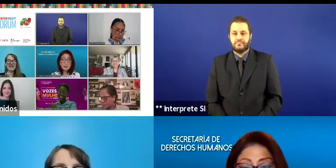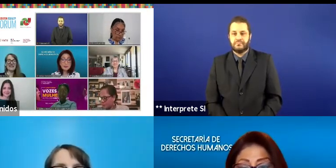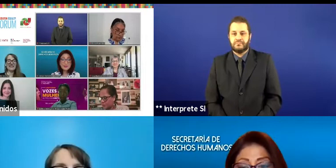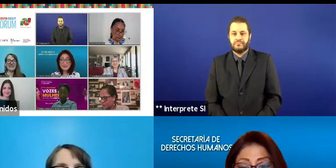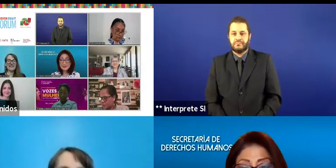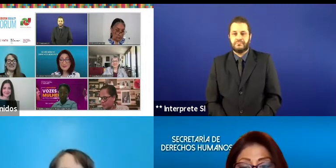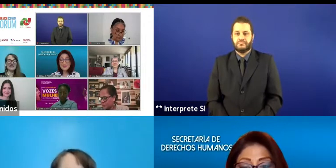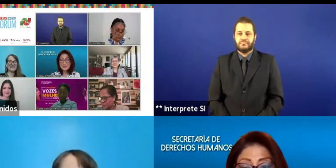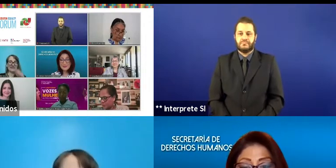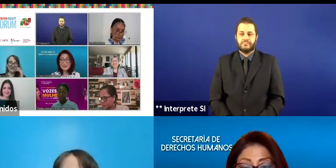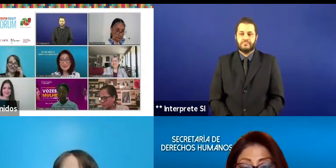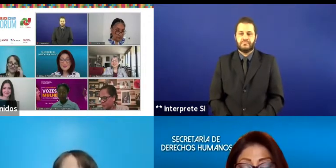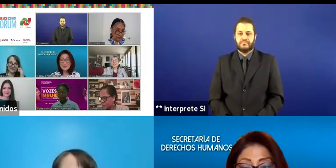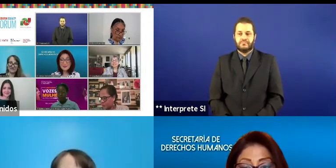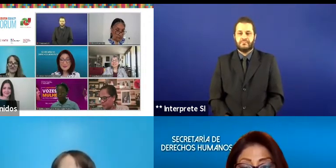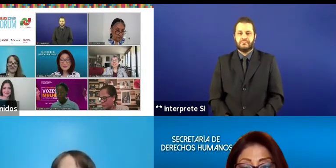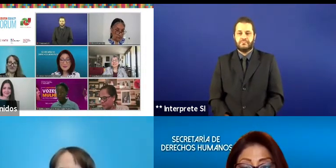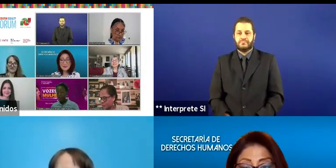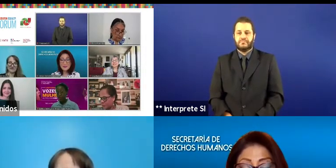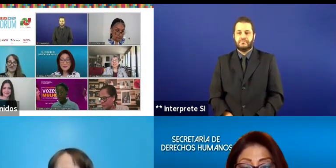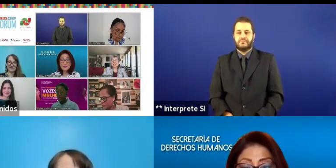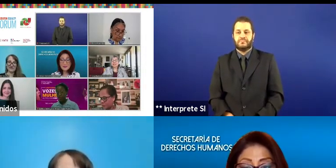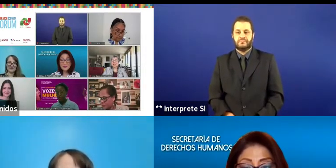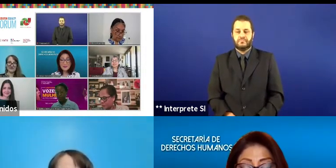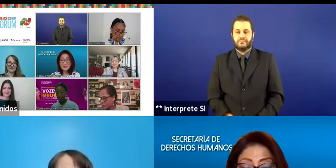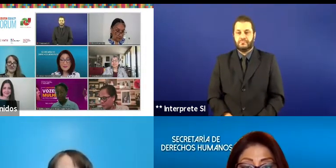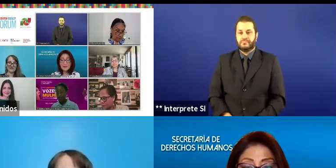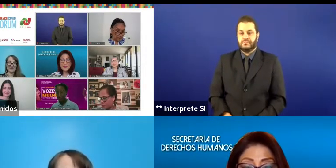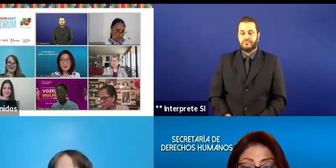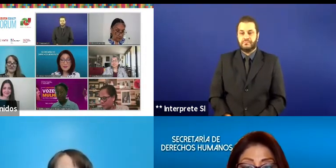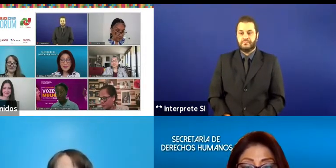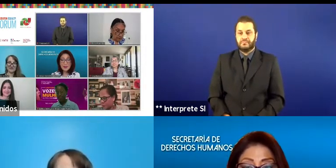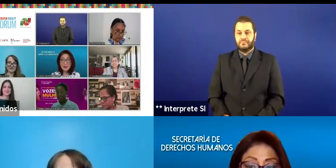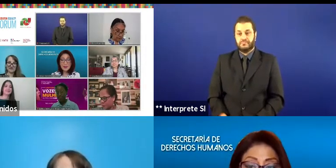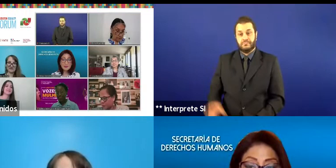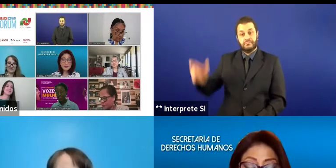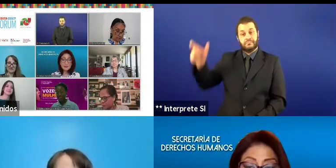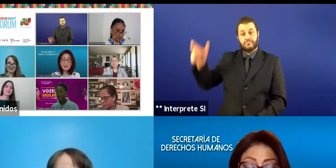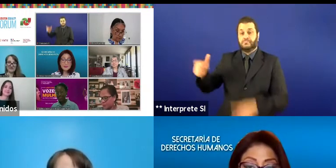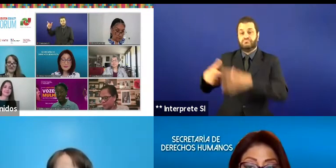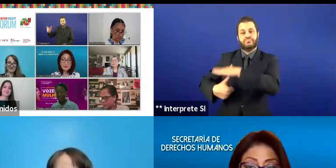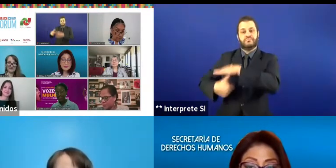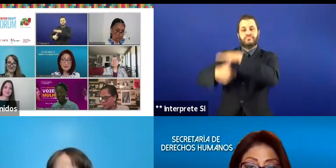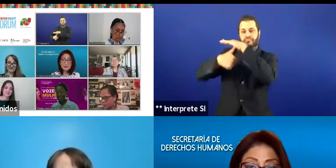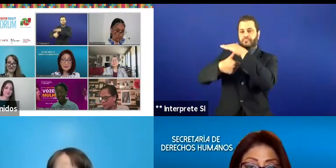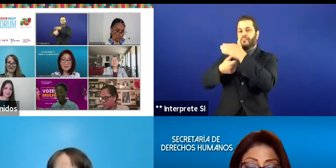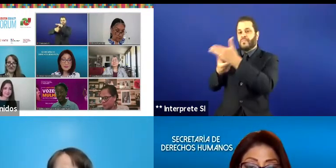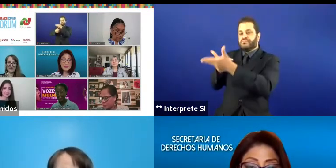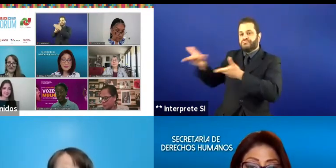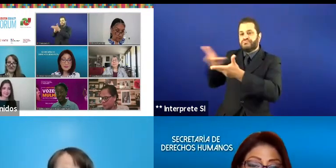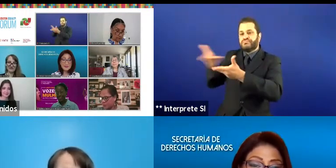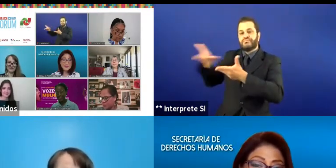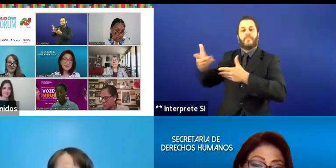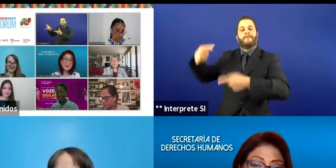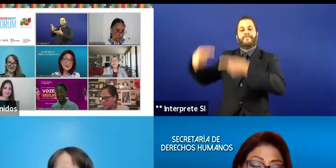Lopa Banerjee es directora de relación con sociedad civil en ONU Mujeres. Podemos decir